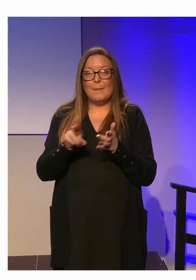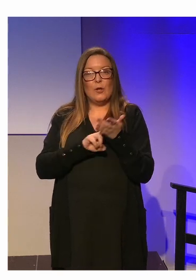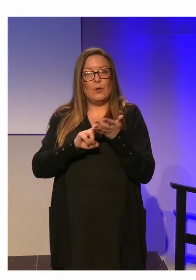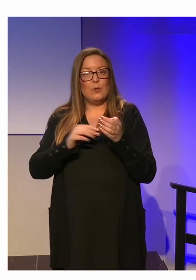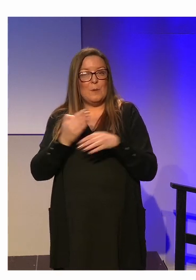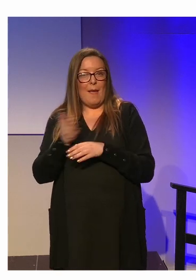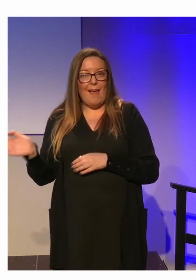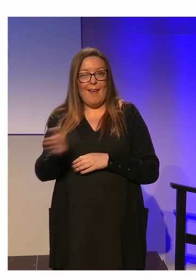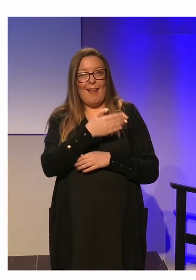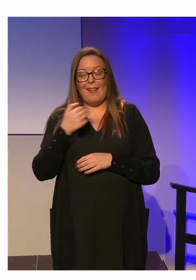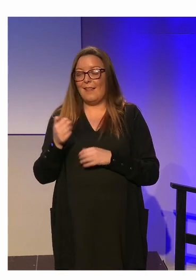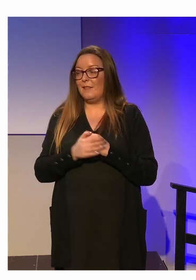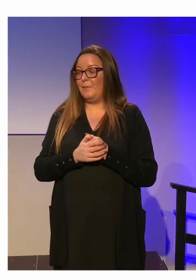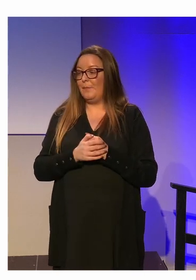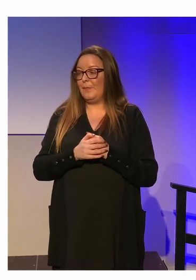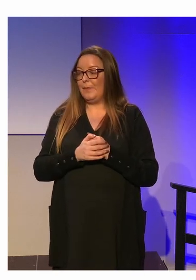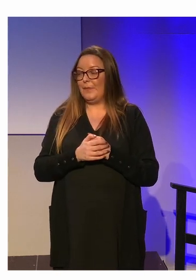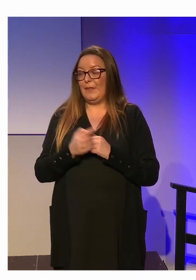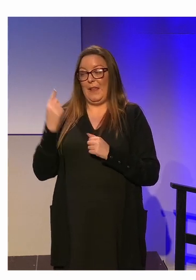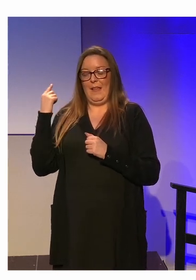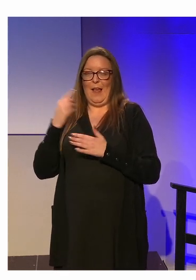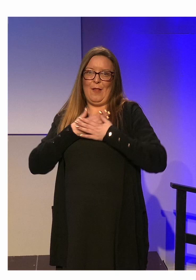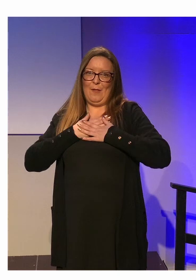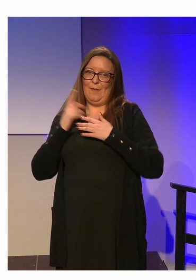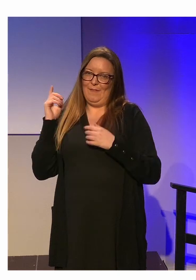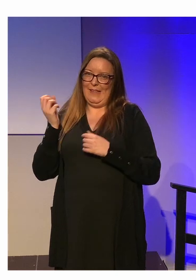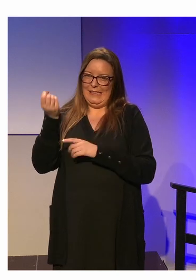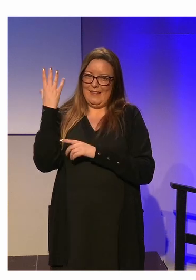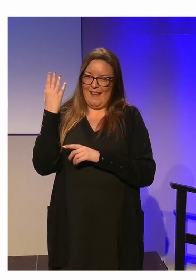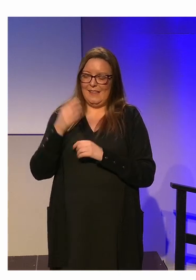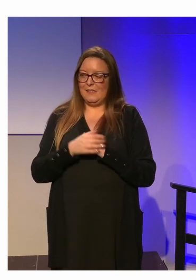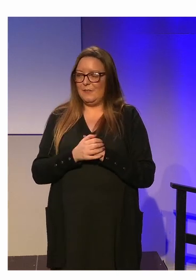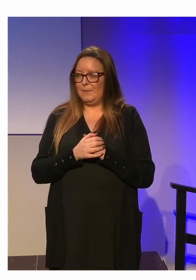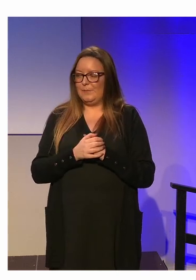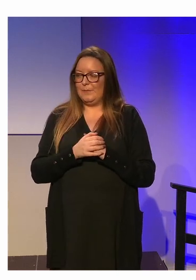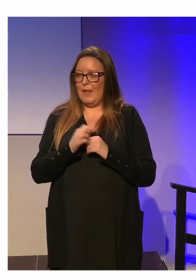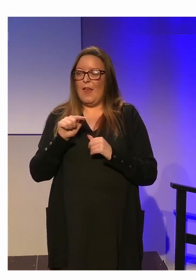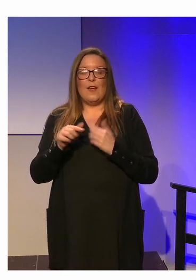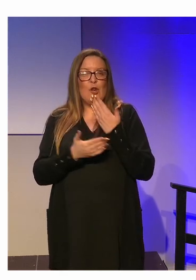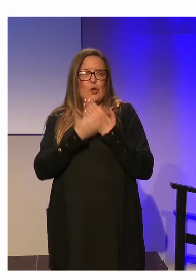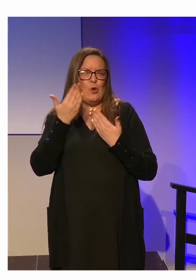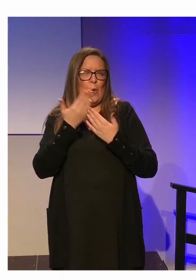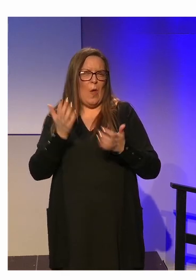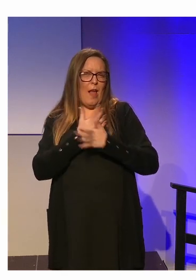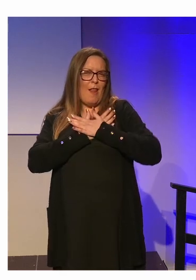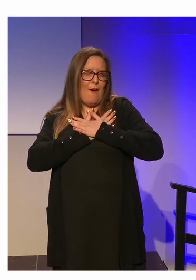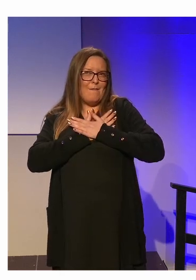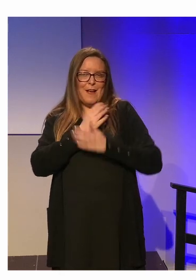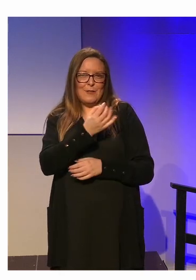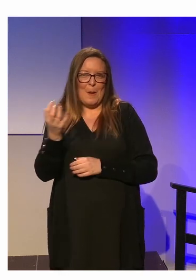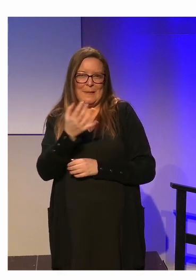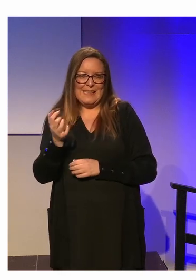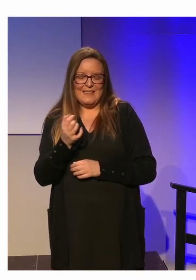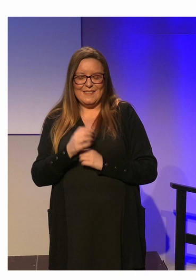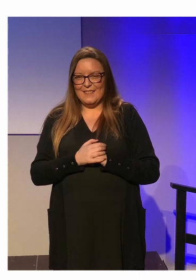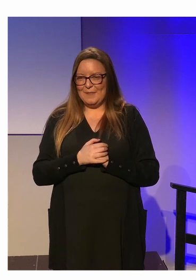this next slide, actually. So this slide, I just love the title of it. The youths love subtitles. I love it. I don't know why, it just makes me